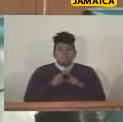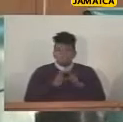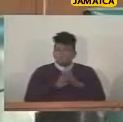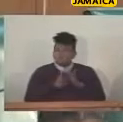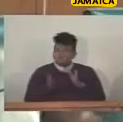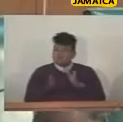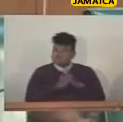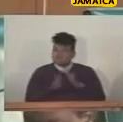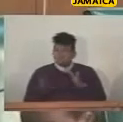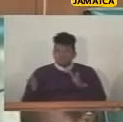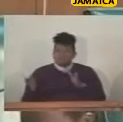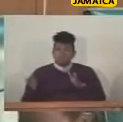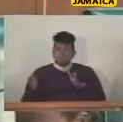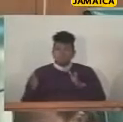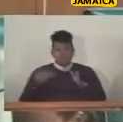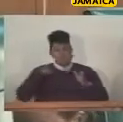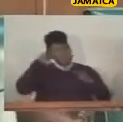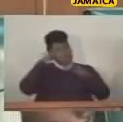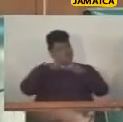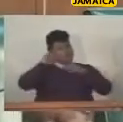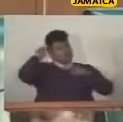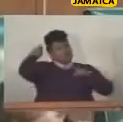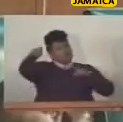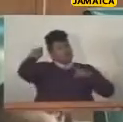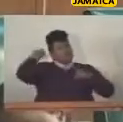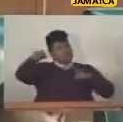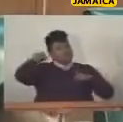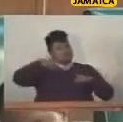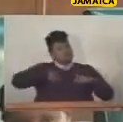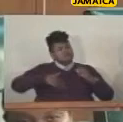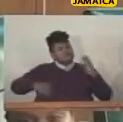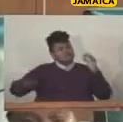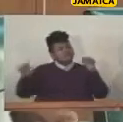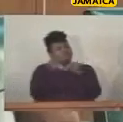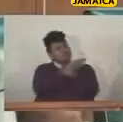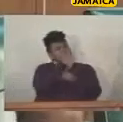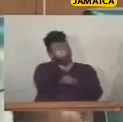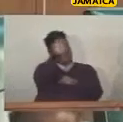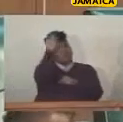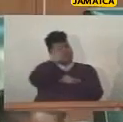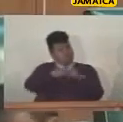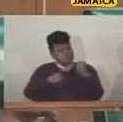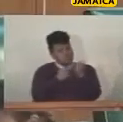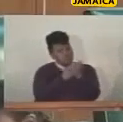And I agree, and that is why I'm fully supporting the